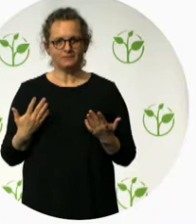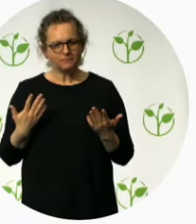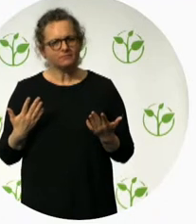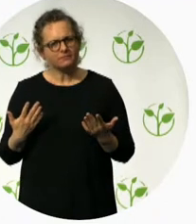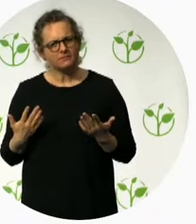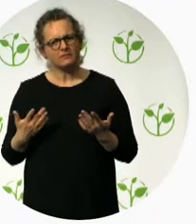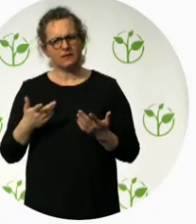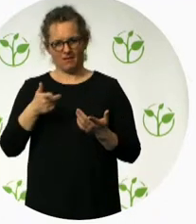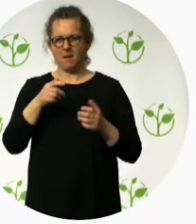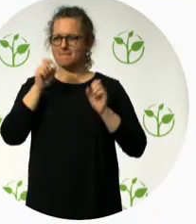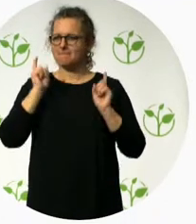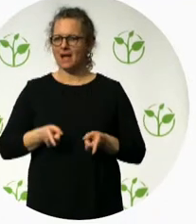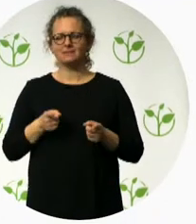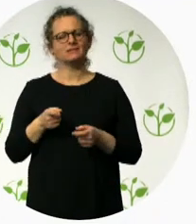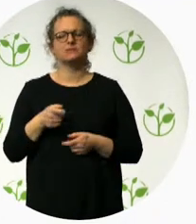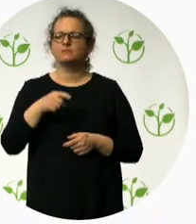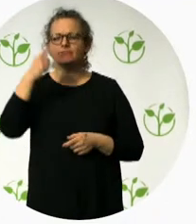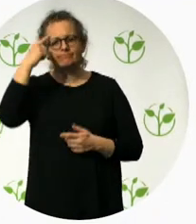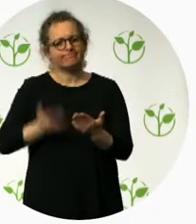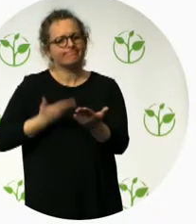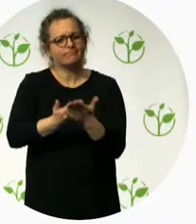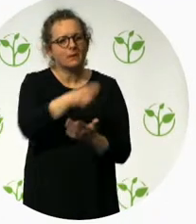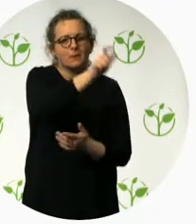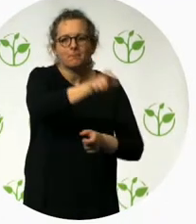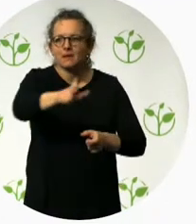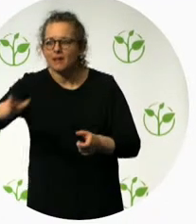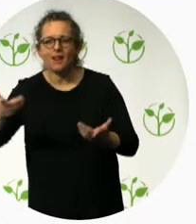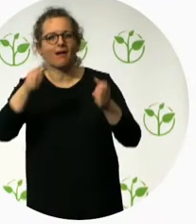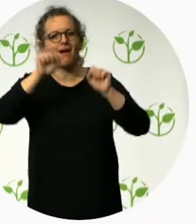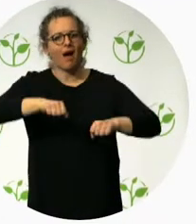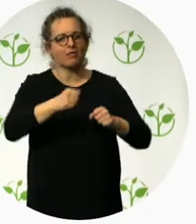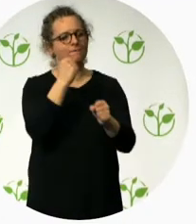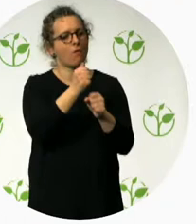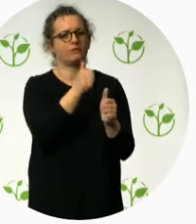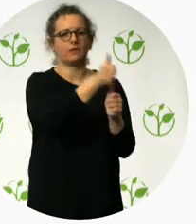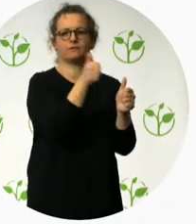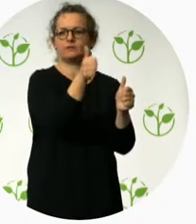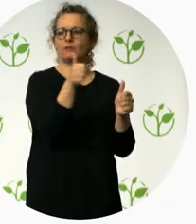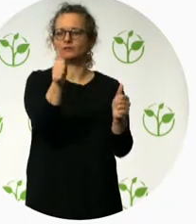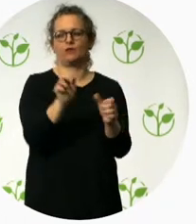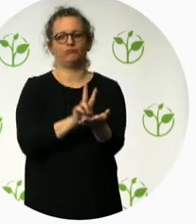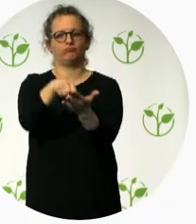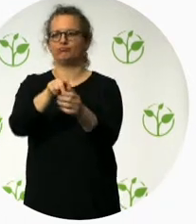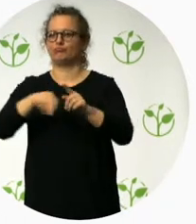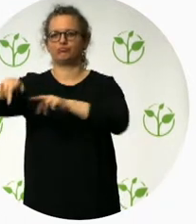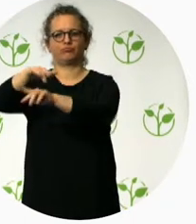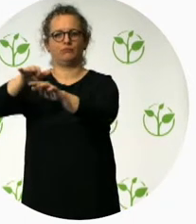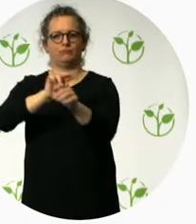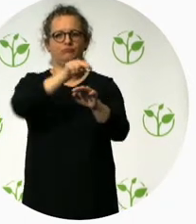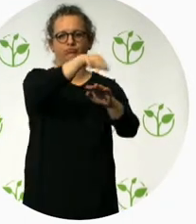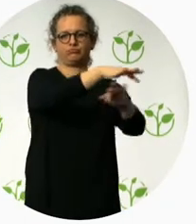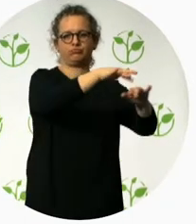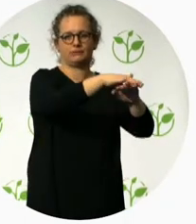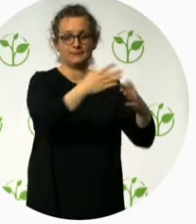public sector employment under a circular, a government circular, healthcare services,